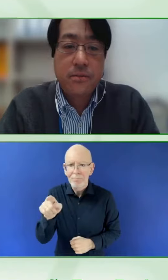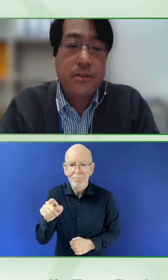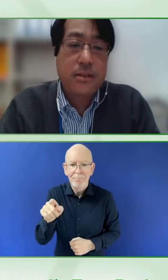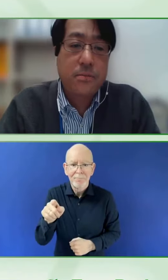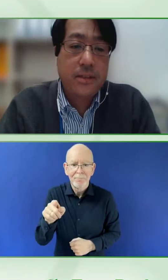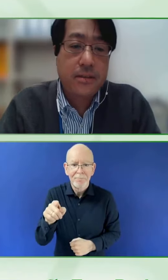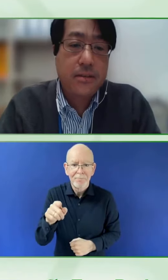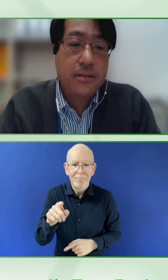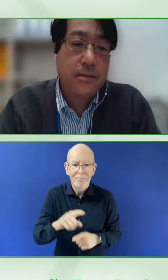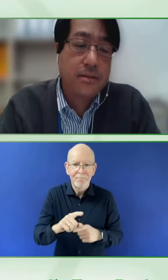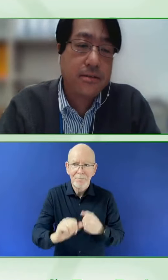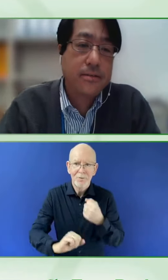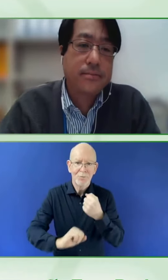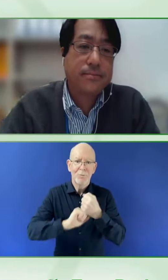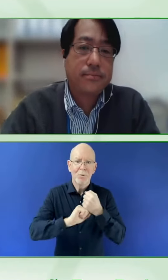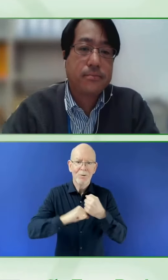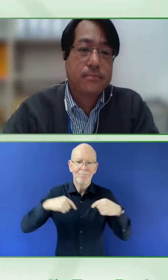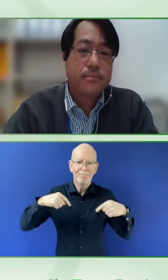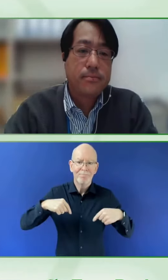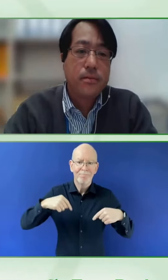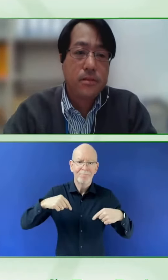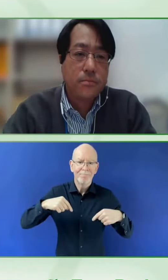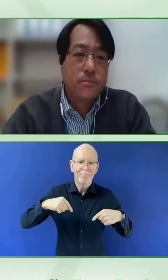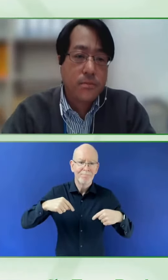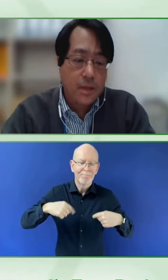Next slide, please.